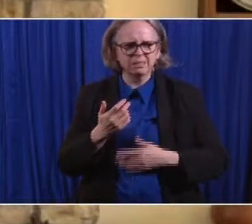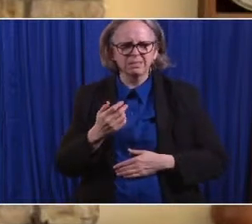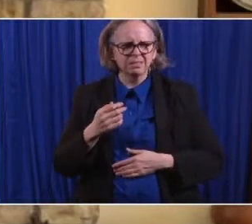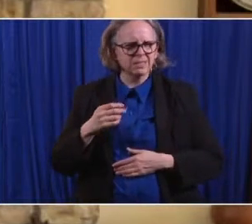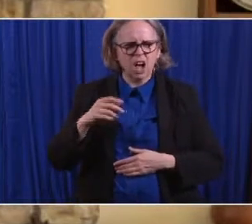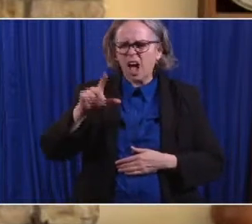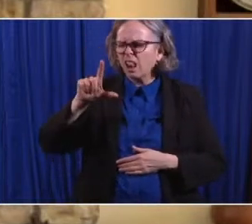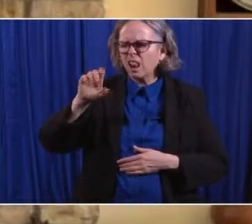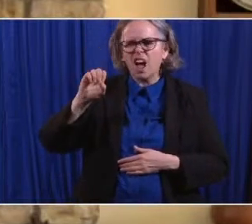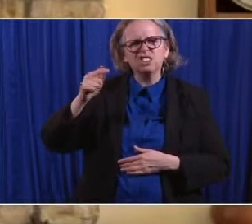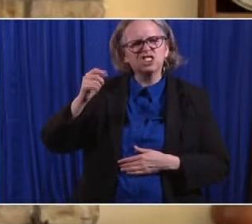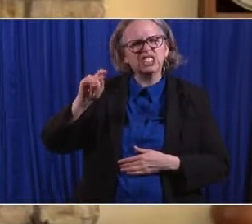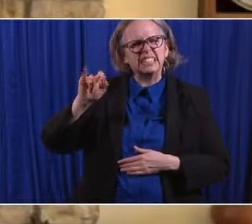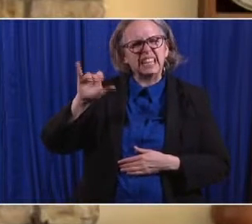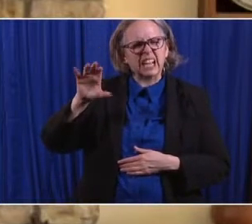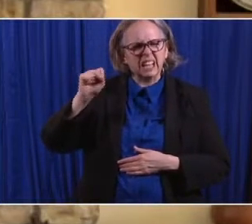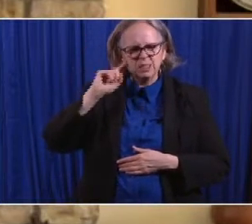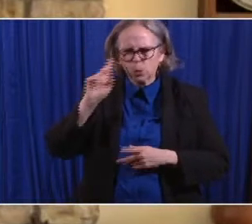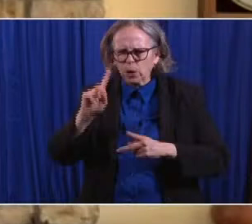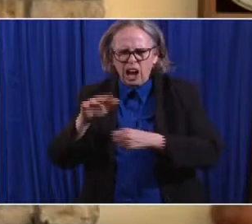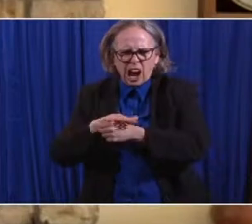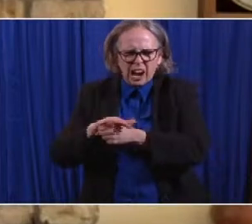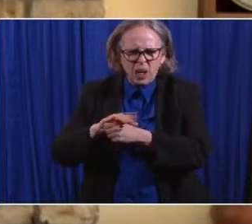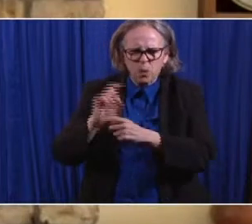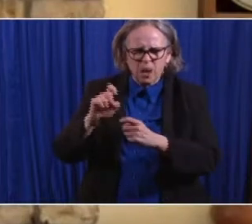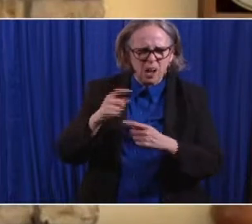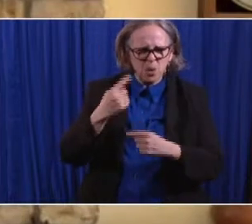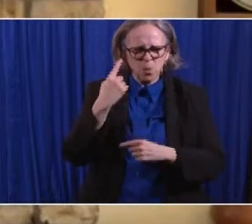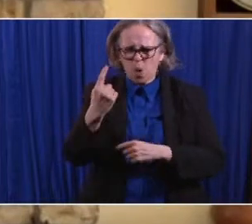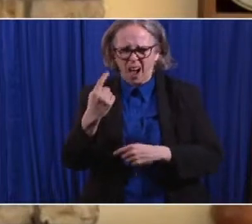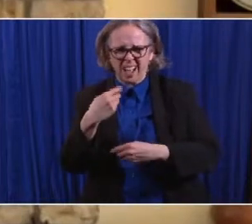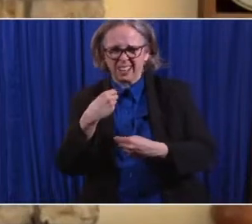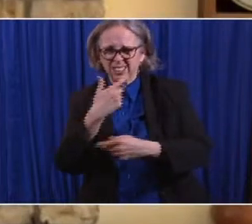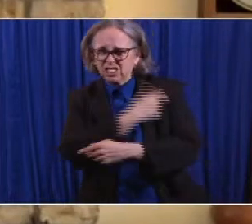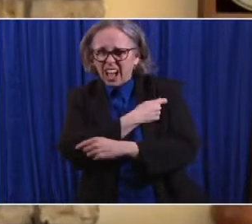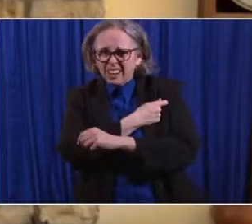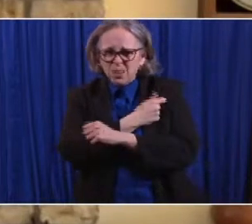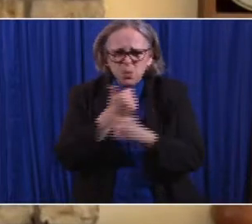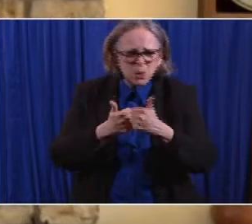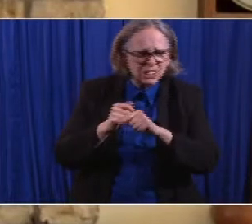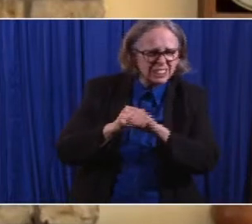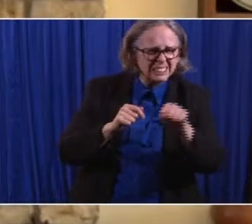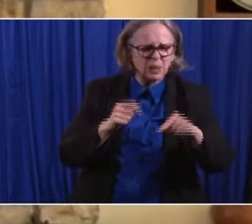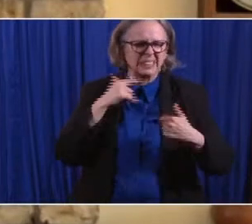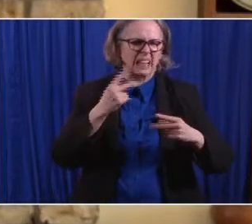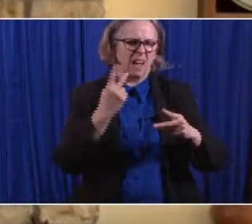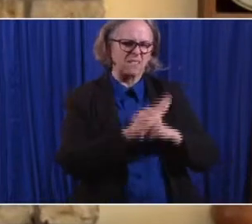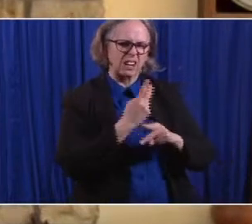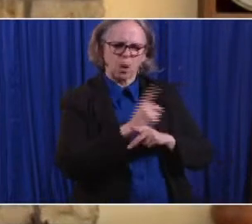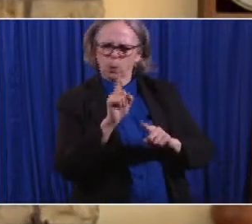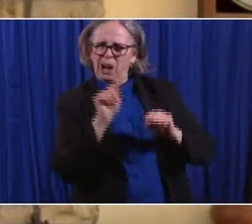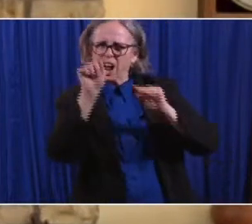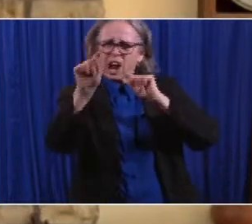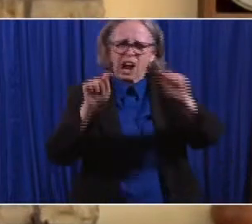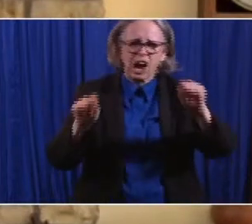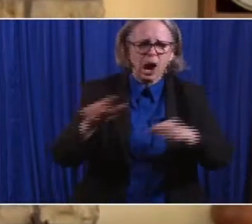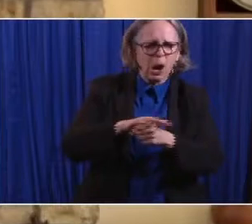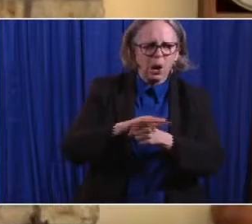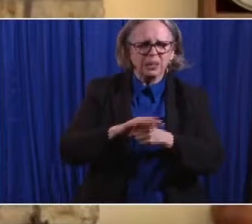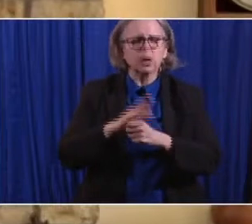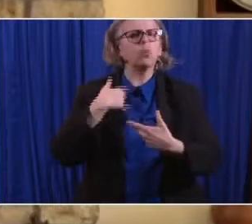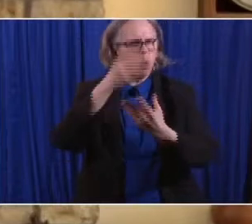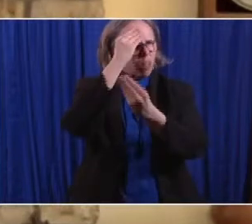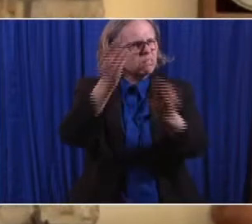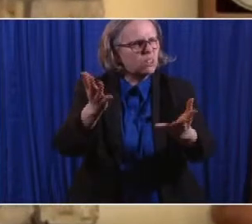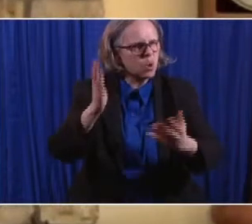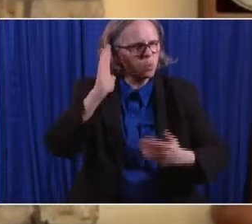more sense? And we're still analyzing that. And we'll have more in